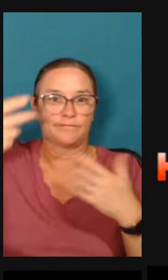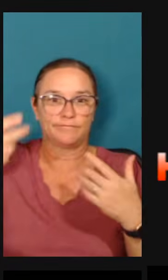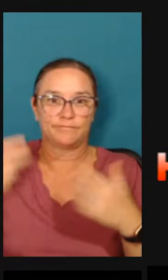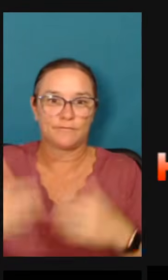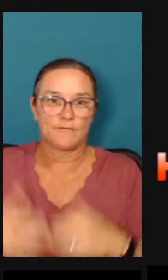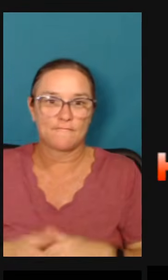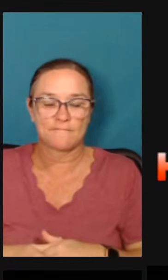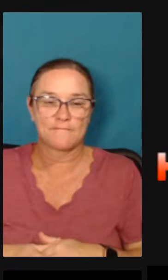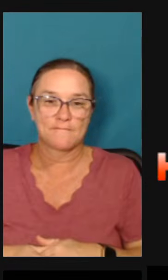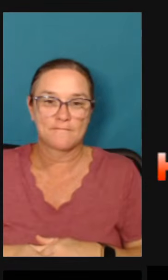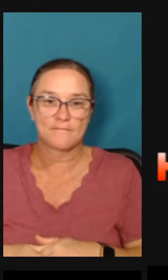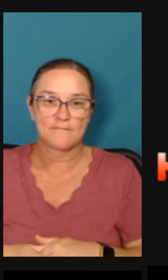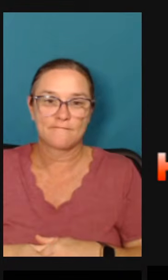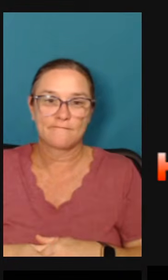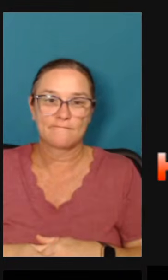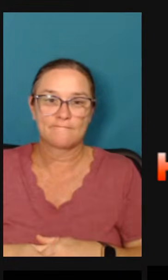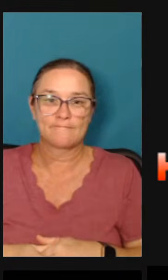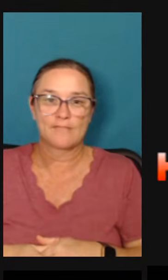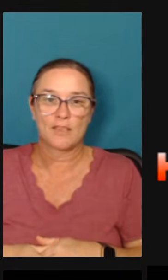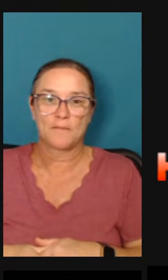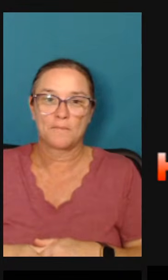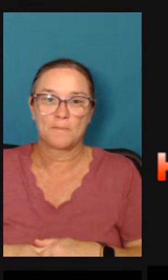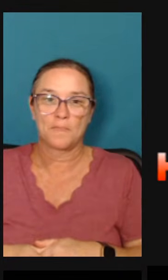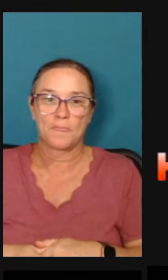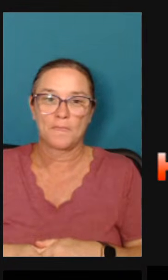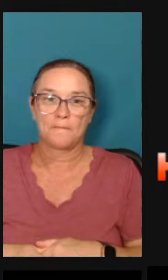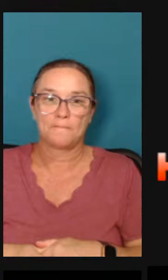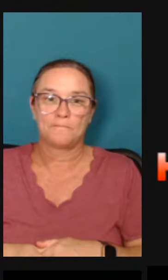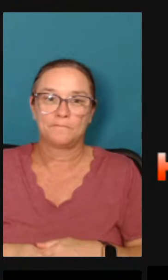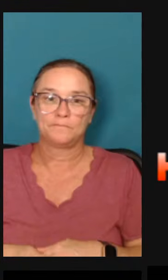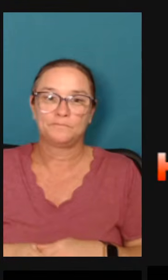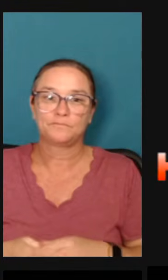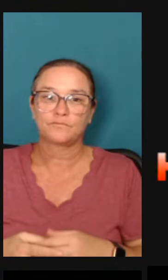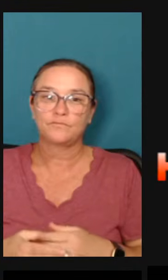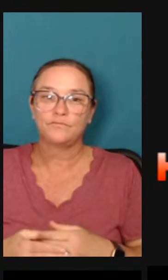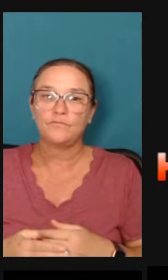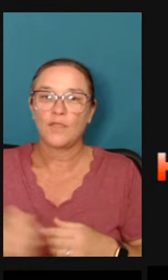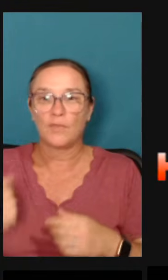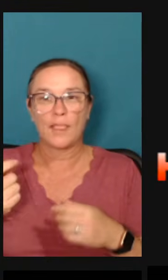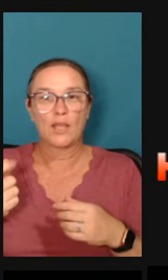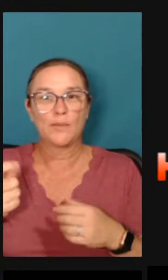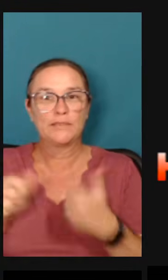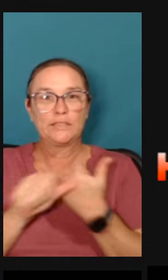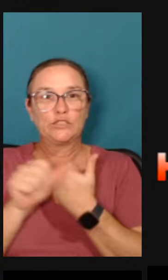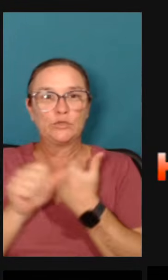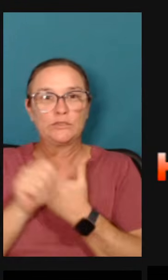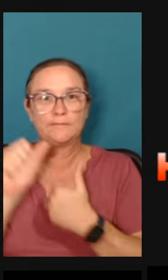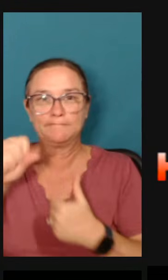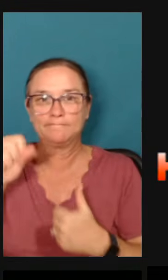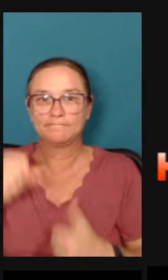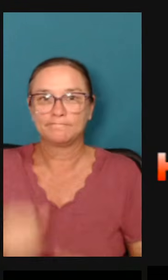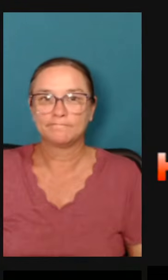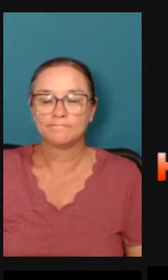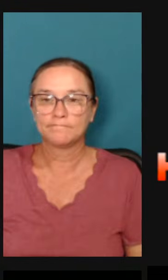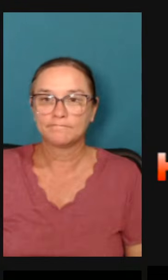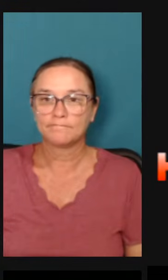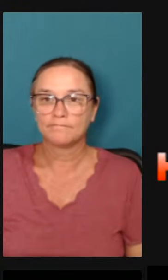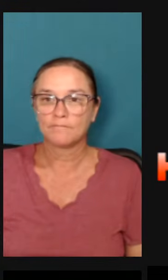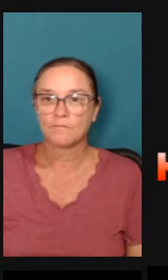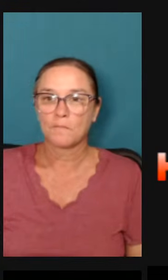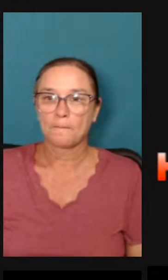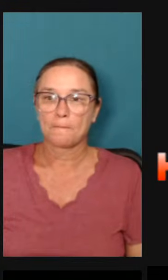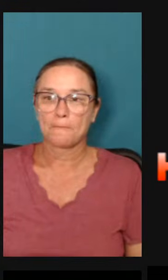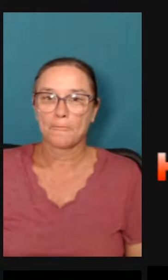to stay, and then everyone's trying to drive around them after the fact. So yeah, it was a little dicey. I've never seen this shit.